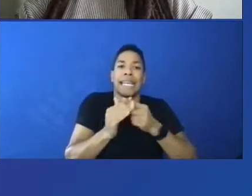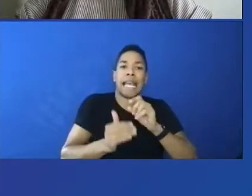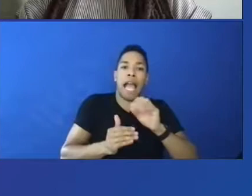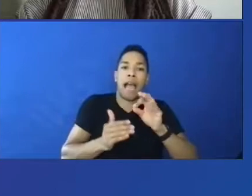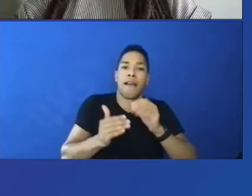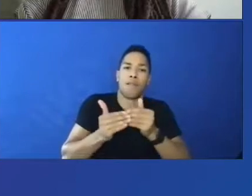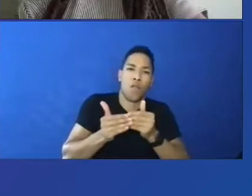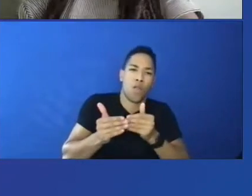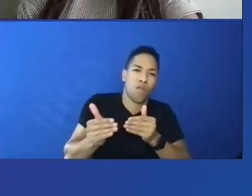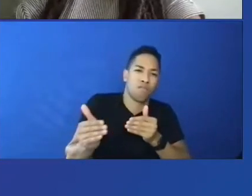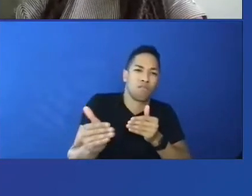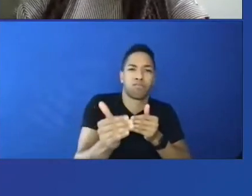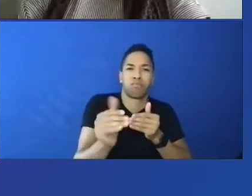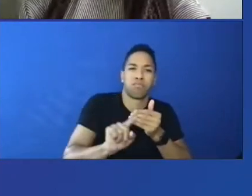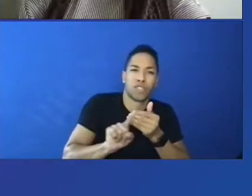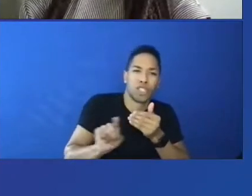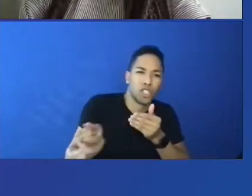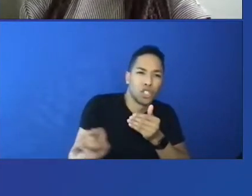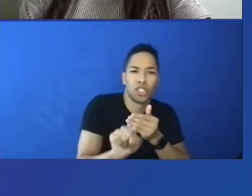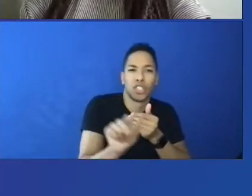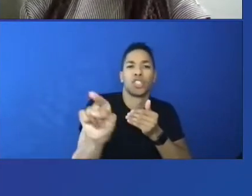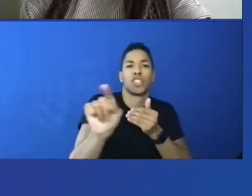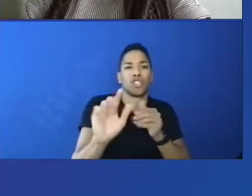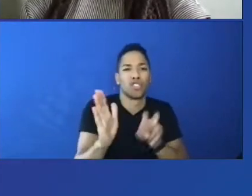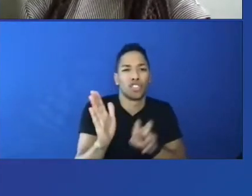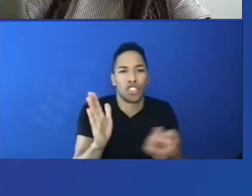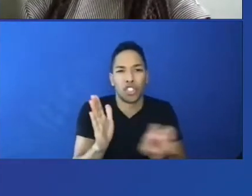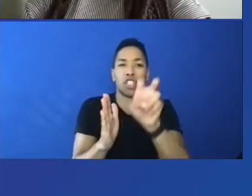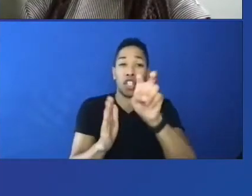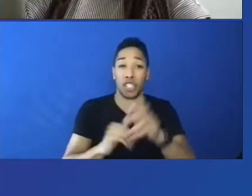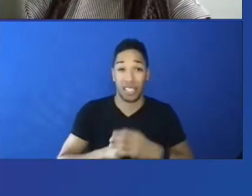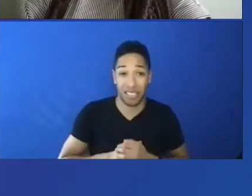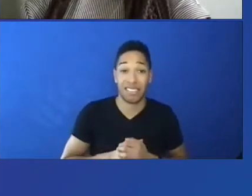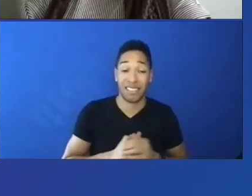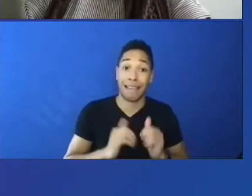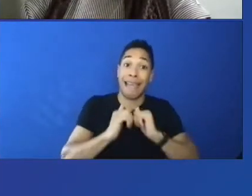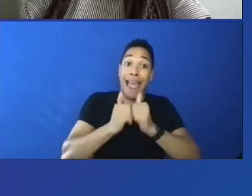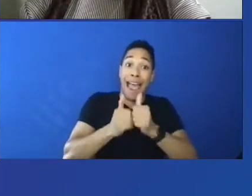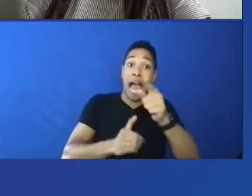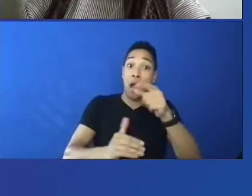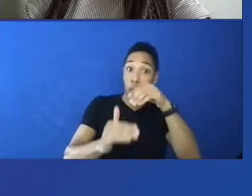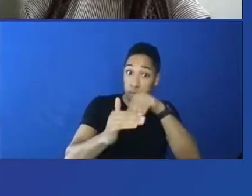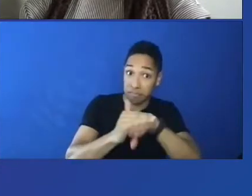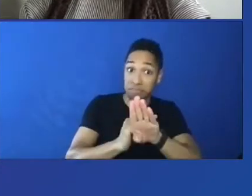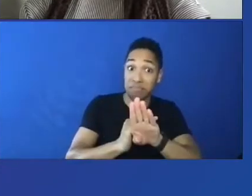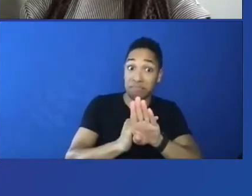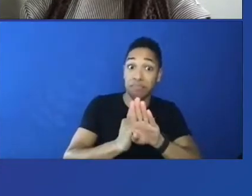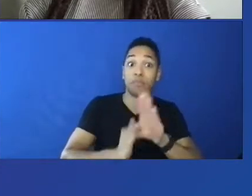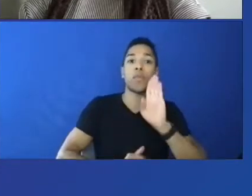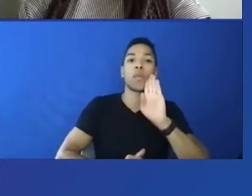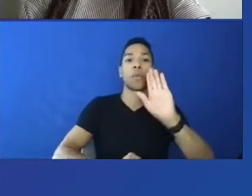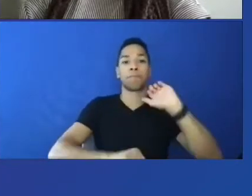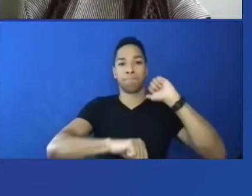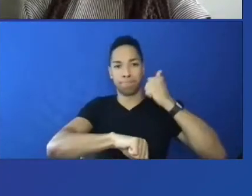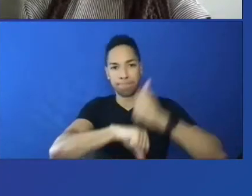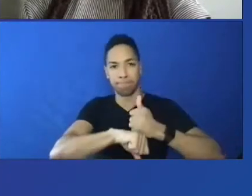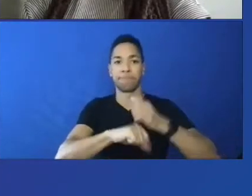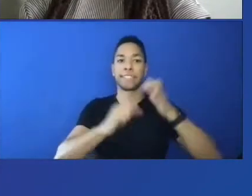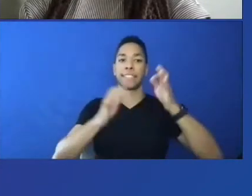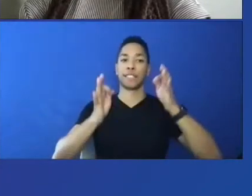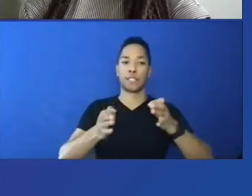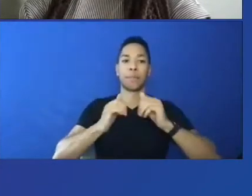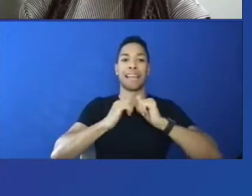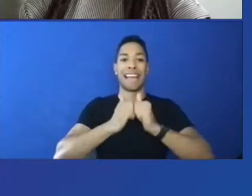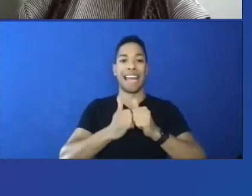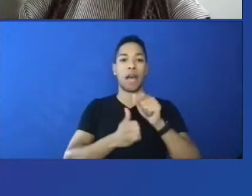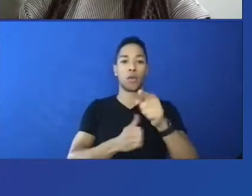journey. And the way that you go in, I think, is going to establish and determine whether or not you get